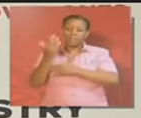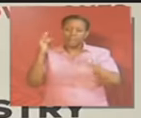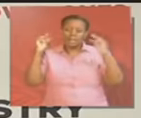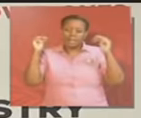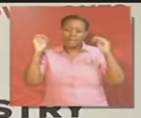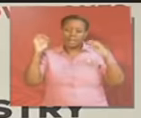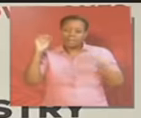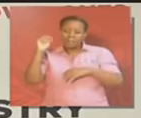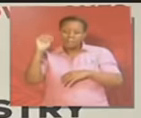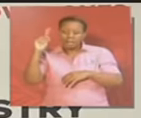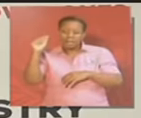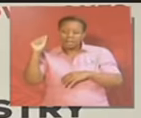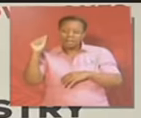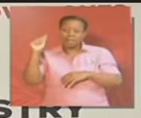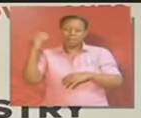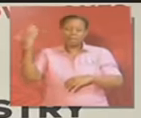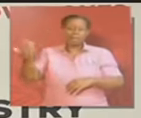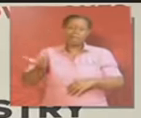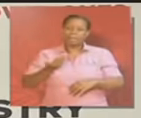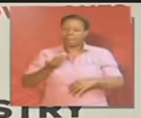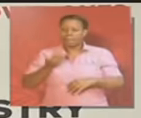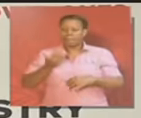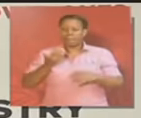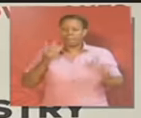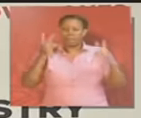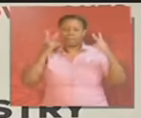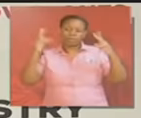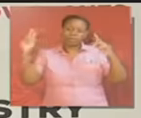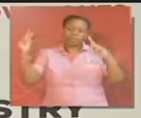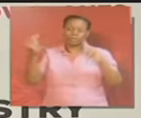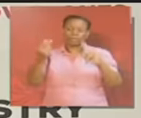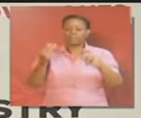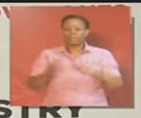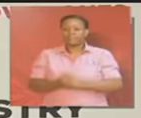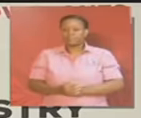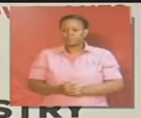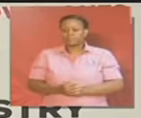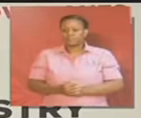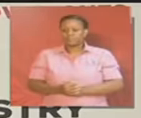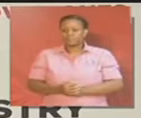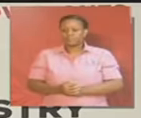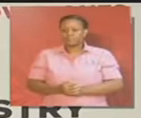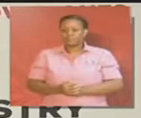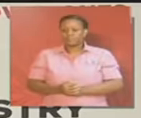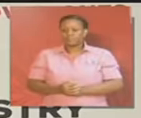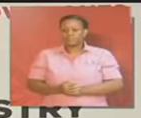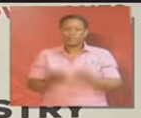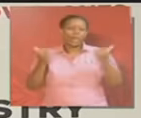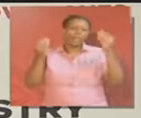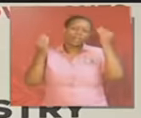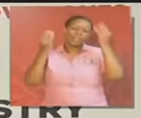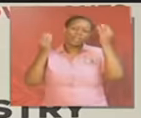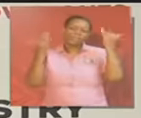and listening public. The clinical update for the day ending 4 p.m.